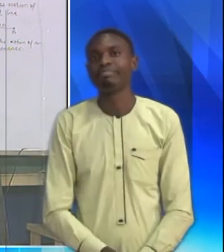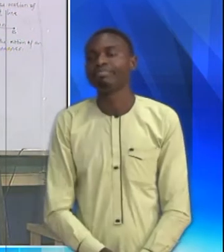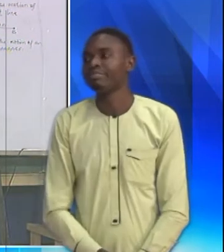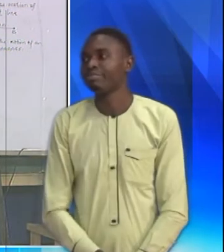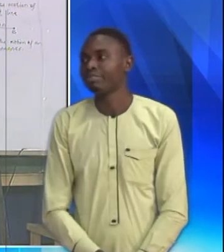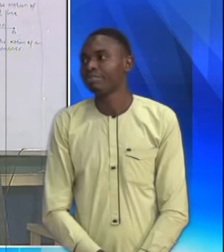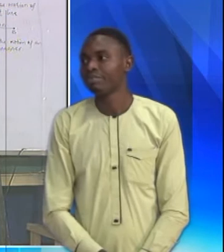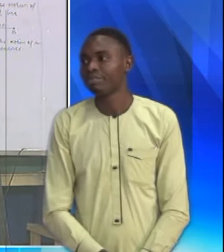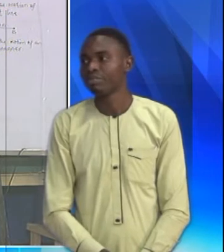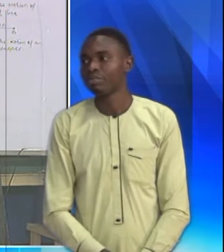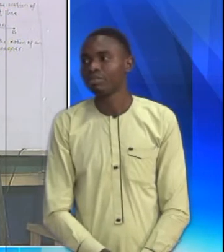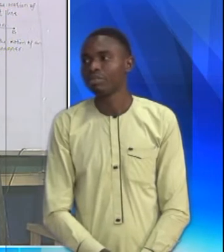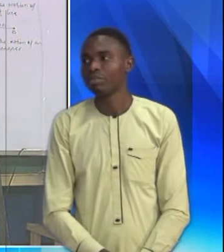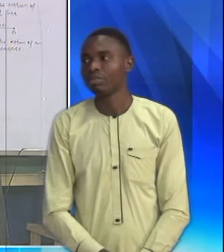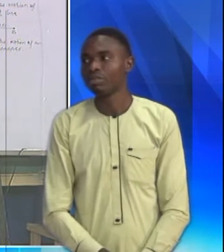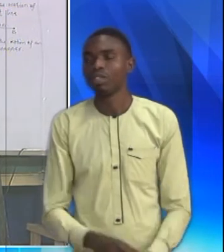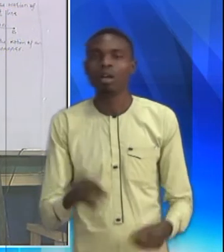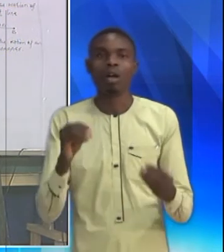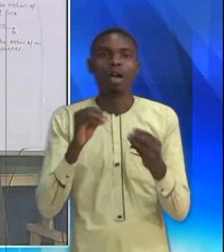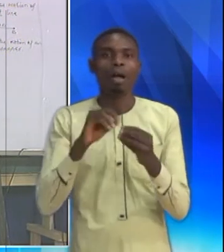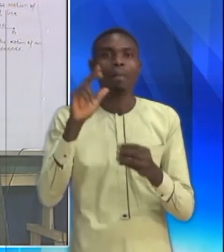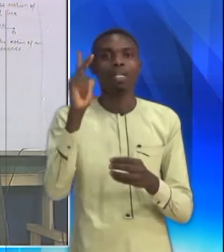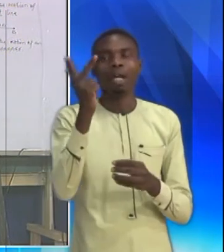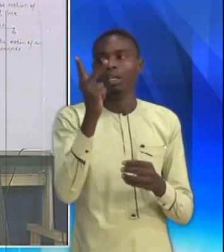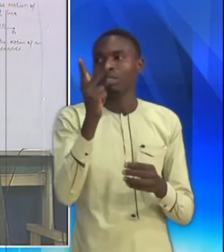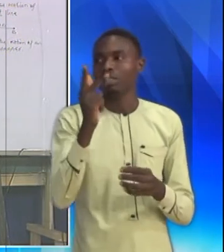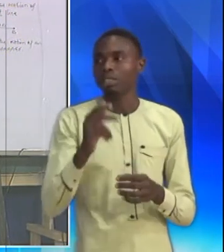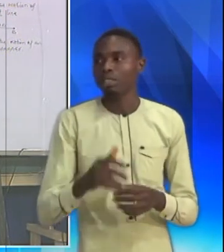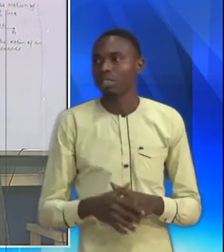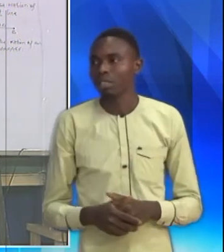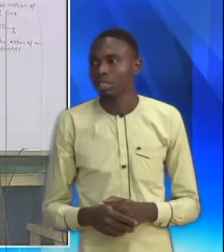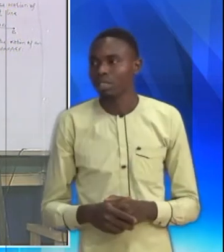learn. Please, number 3 is what? Children, what?